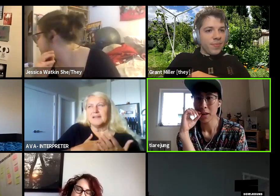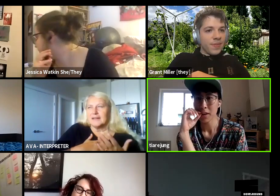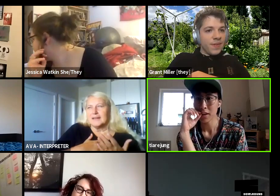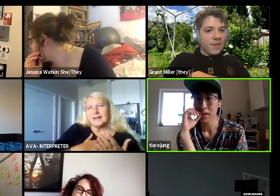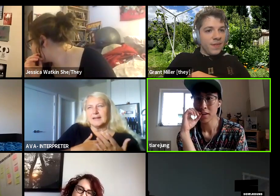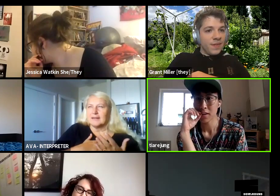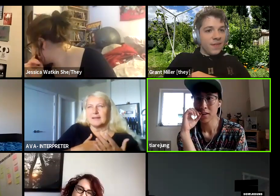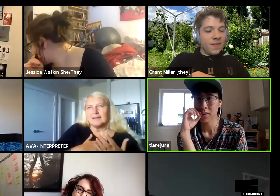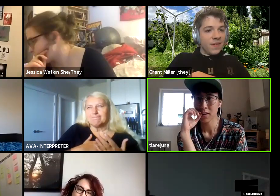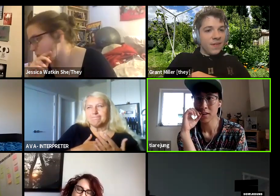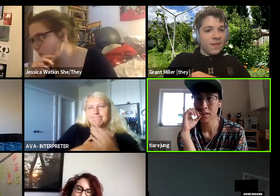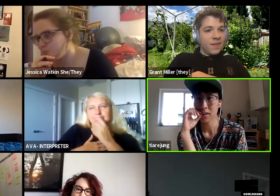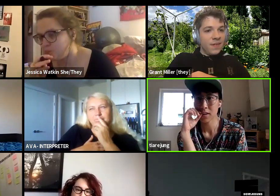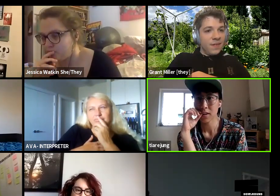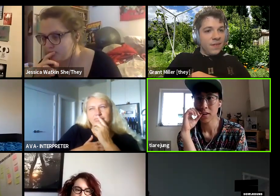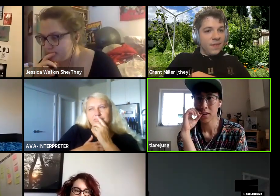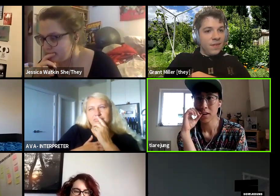Maybe